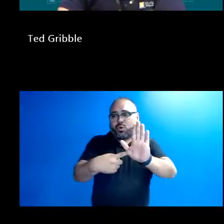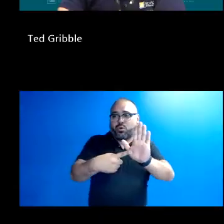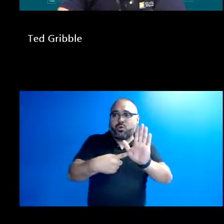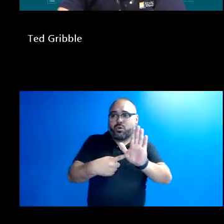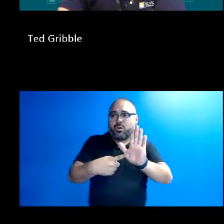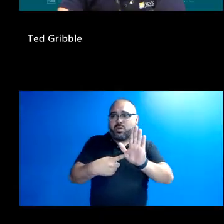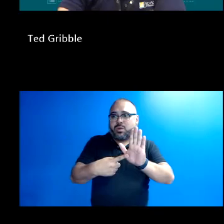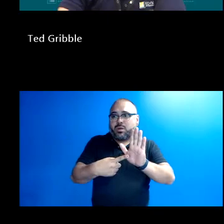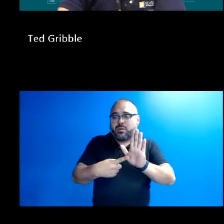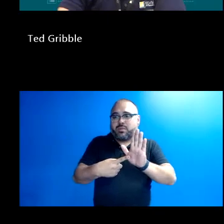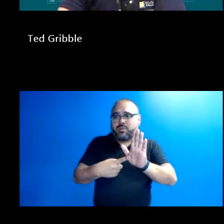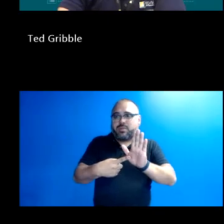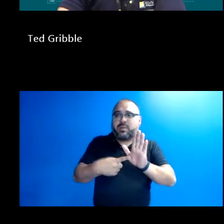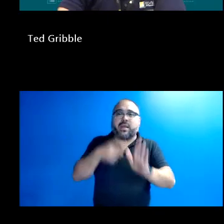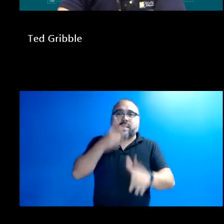today.